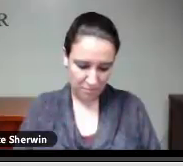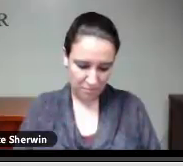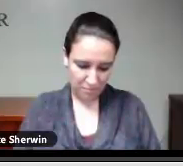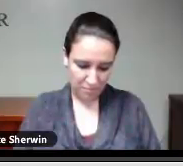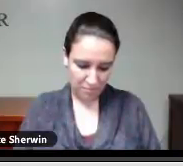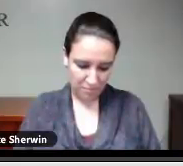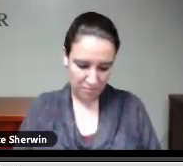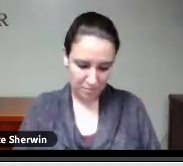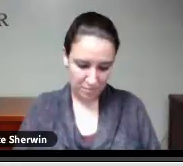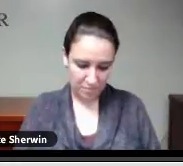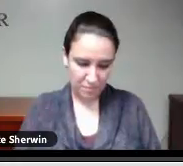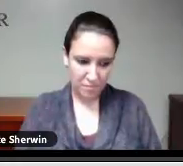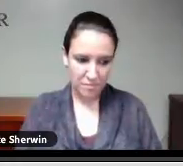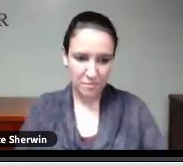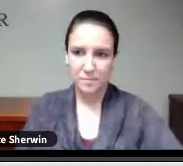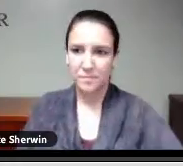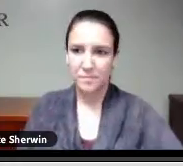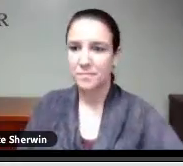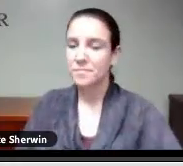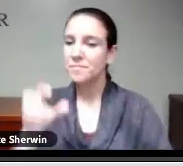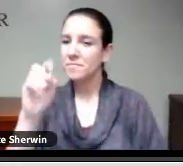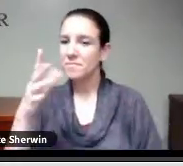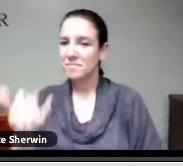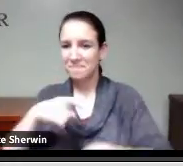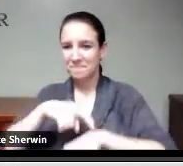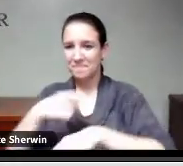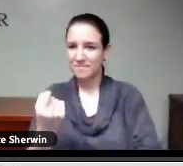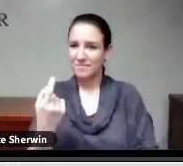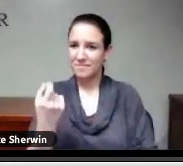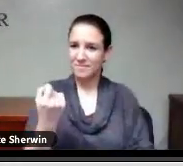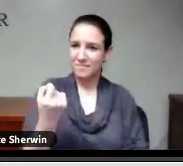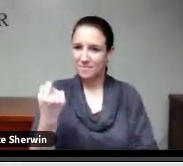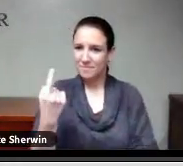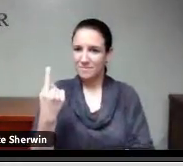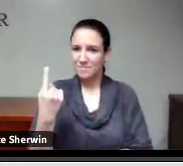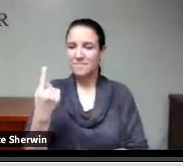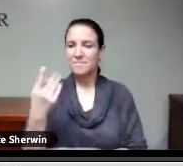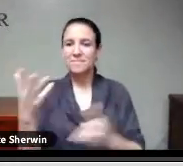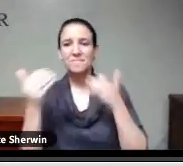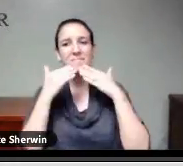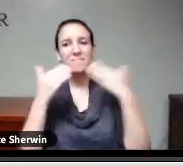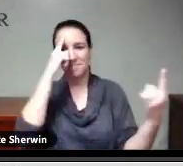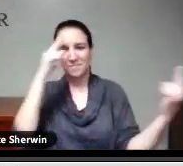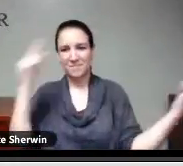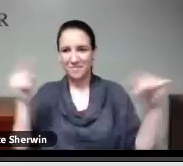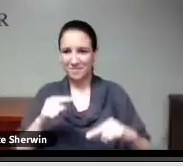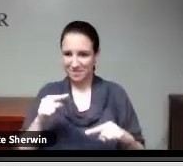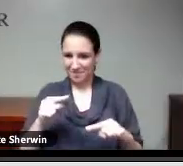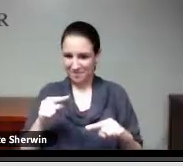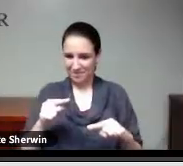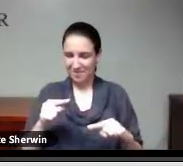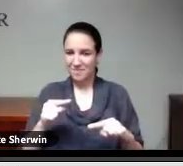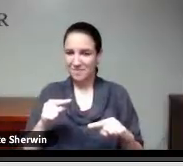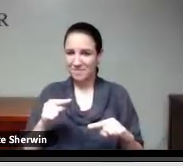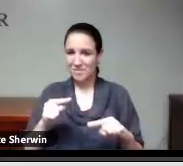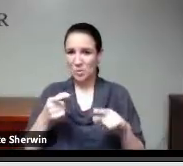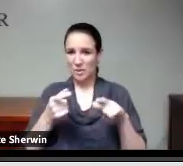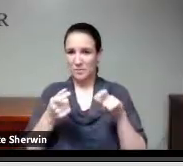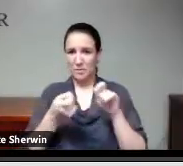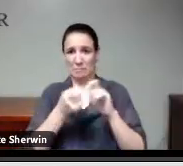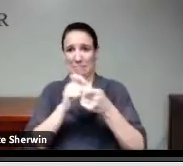All right, everyone. It is now 11 o'clock. I'd like to thank you all for coming to our reschedule of